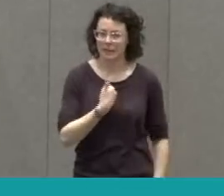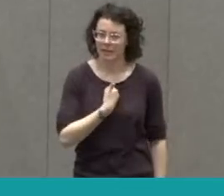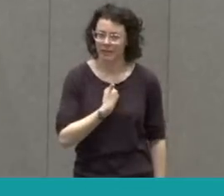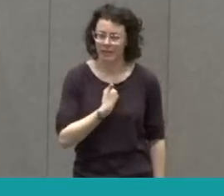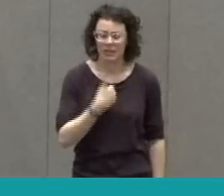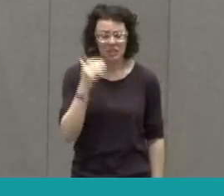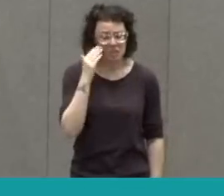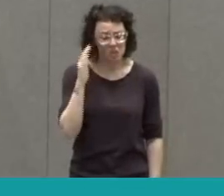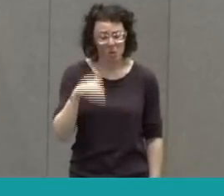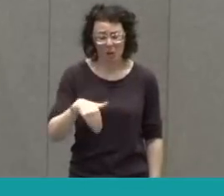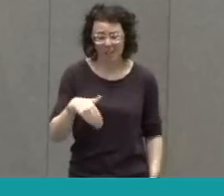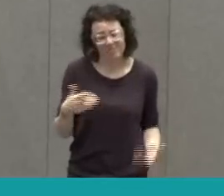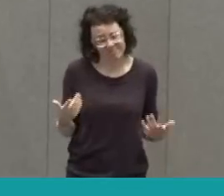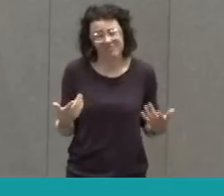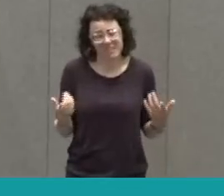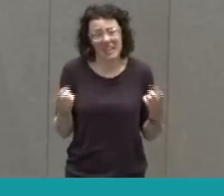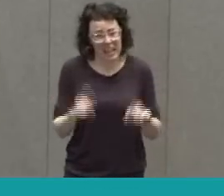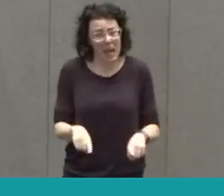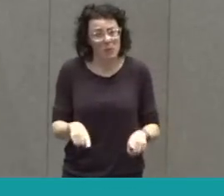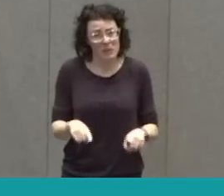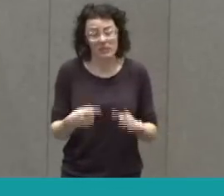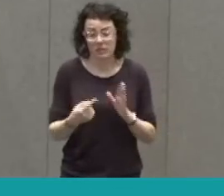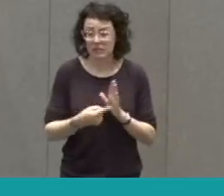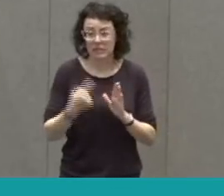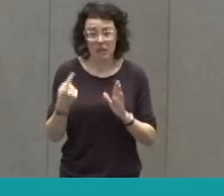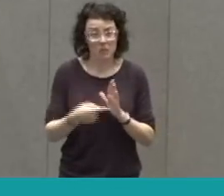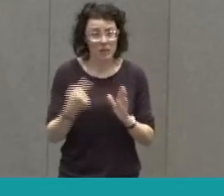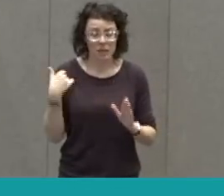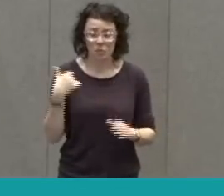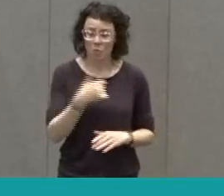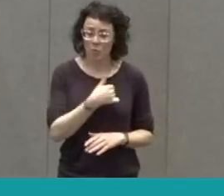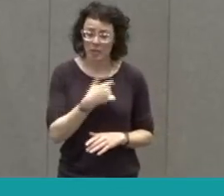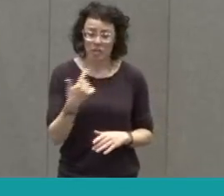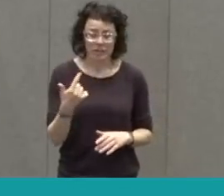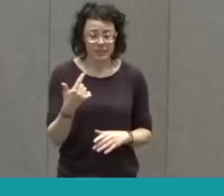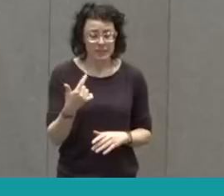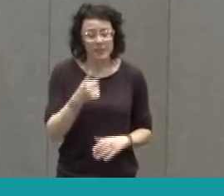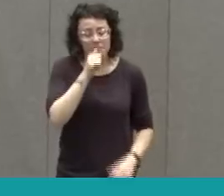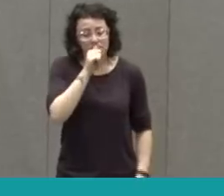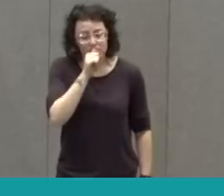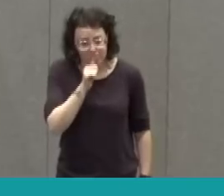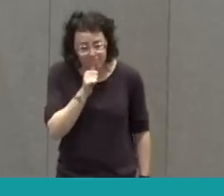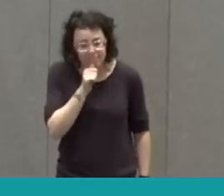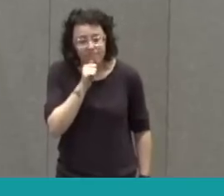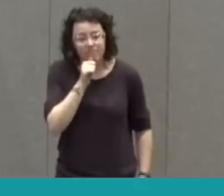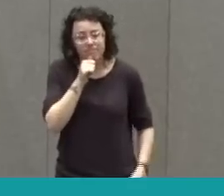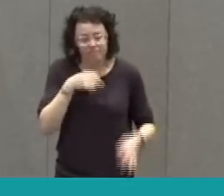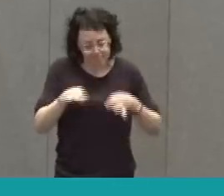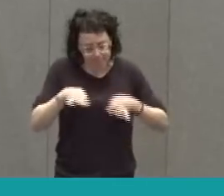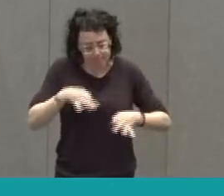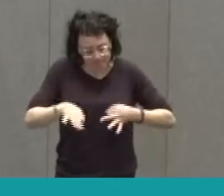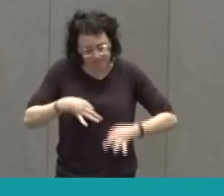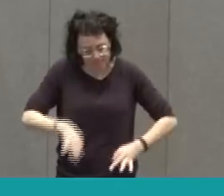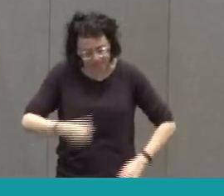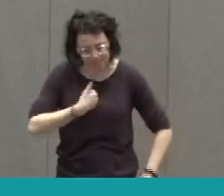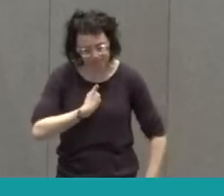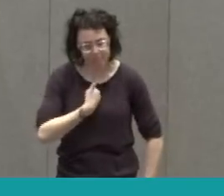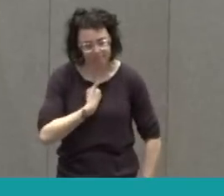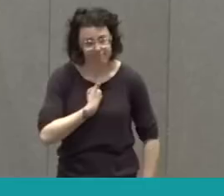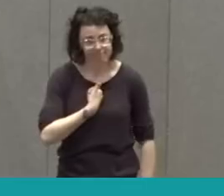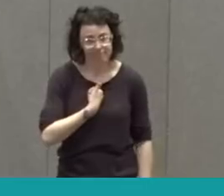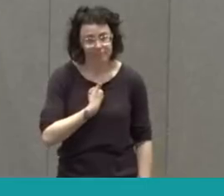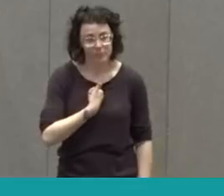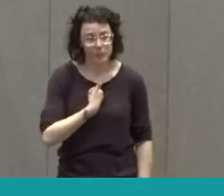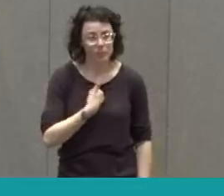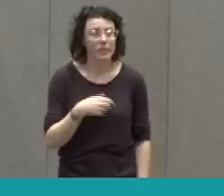that. And then sometimes we just need to talk ourselves through it. And then in July, I didn't take the full 31 days